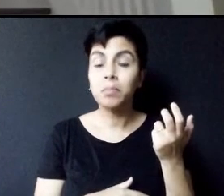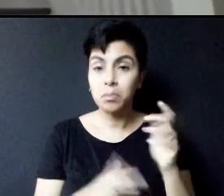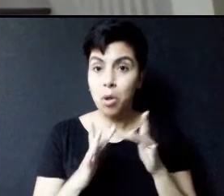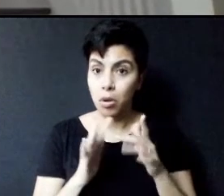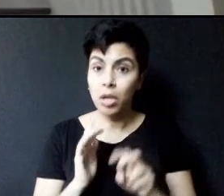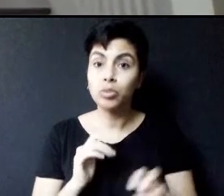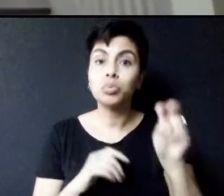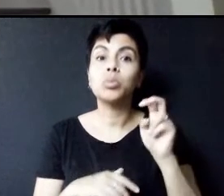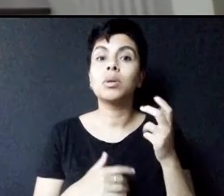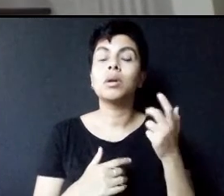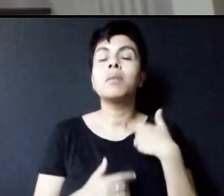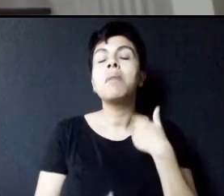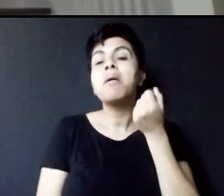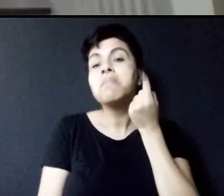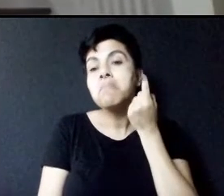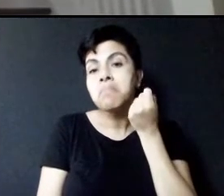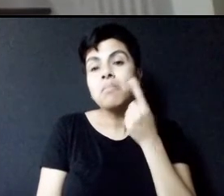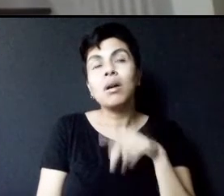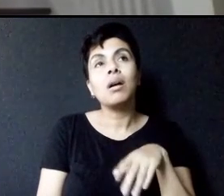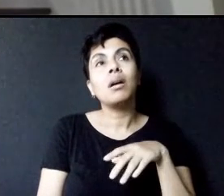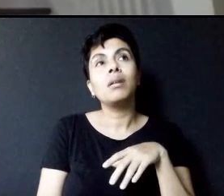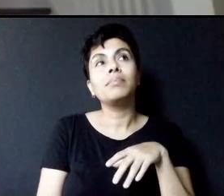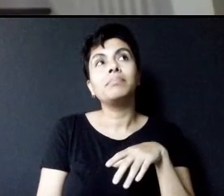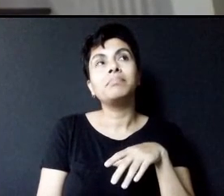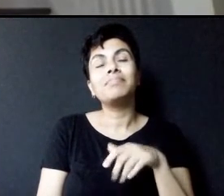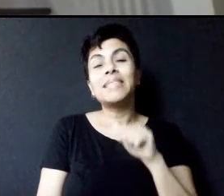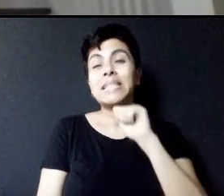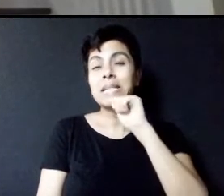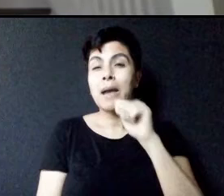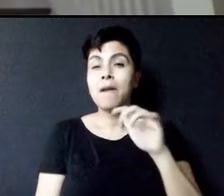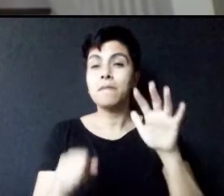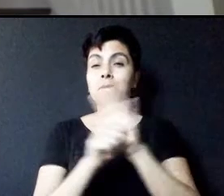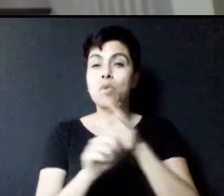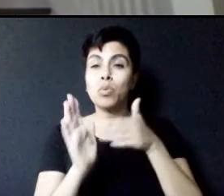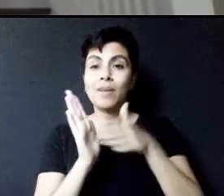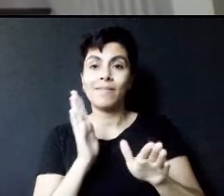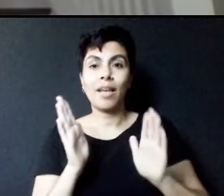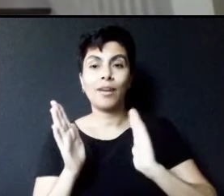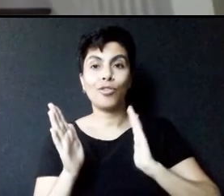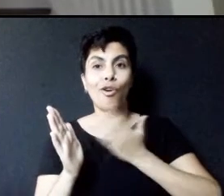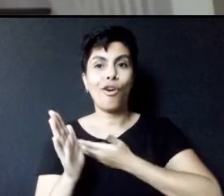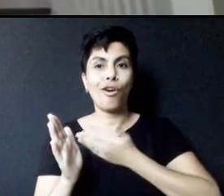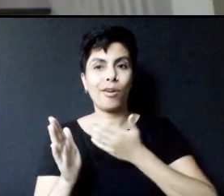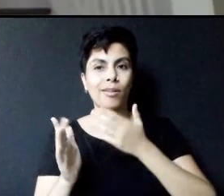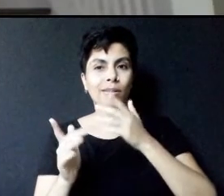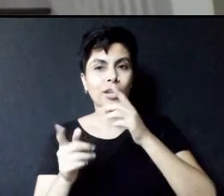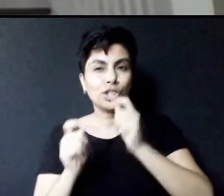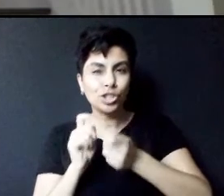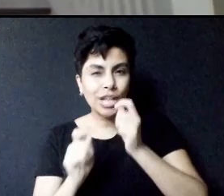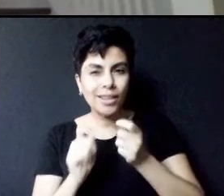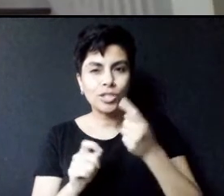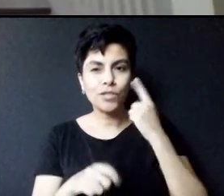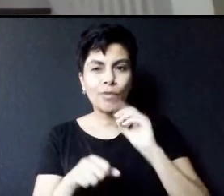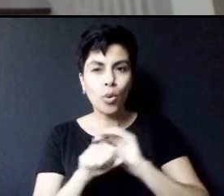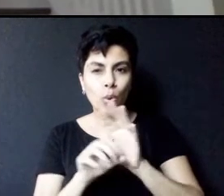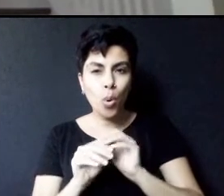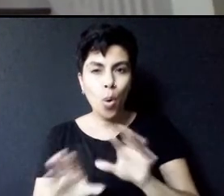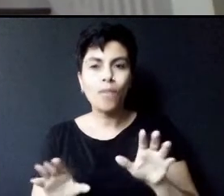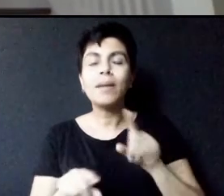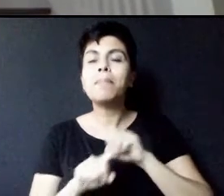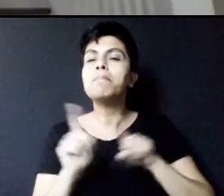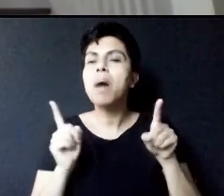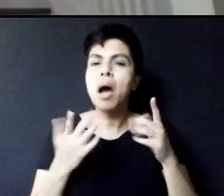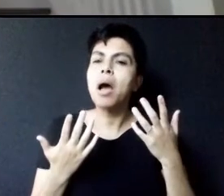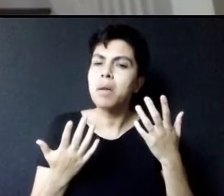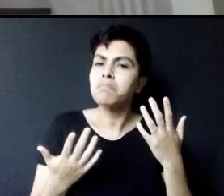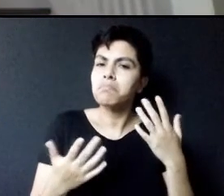of the museum. Unfortunately, that is not necessarily reflecting all the small changes that we've made in response to COVID, but it's